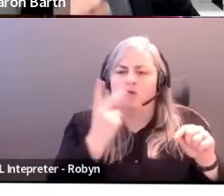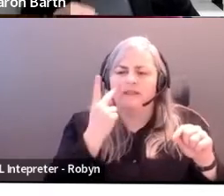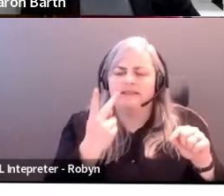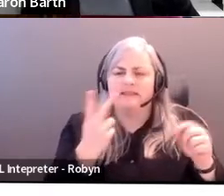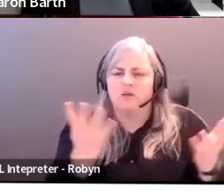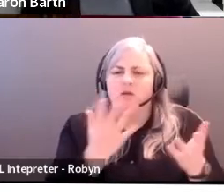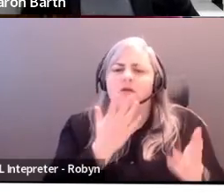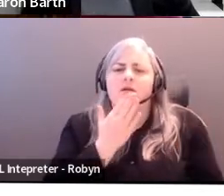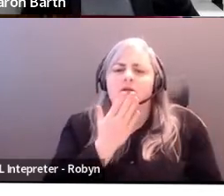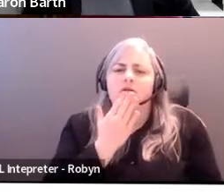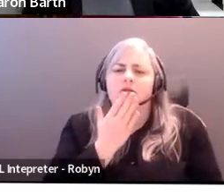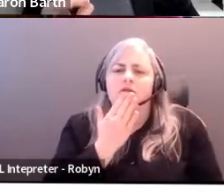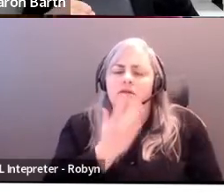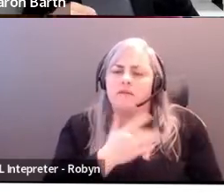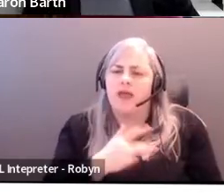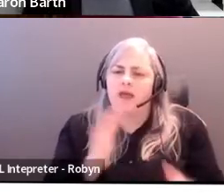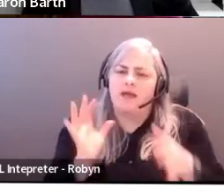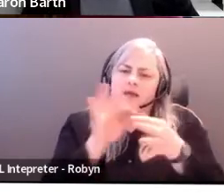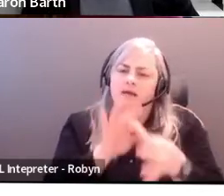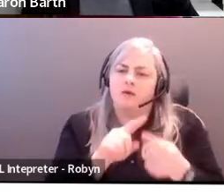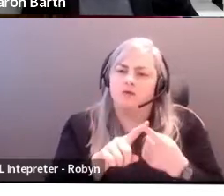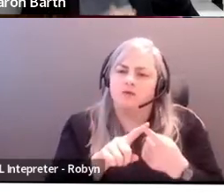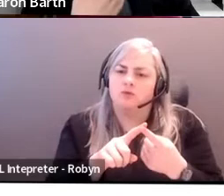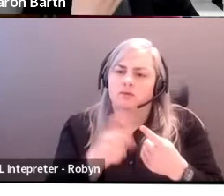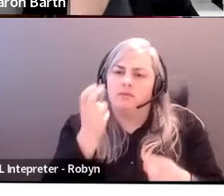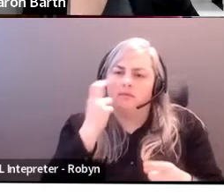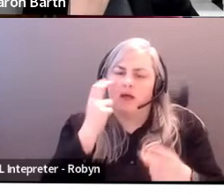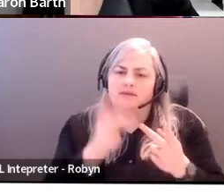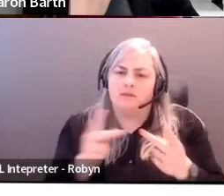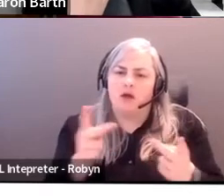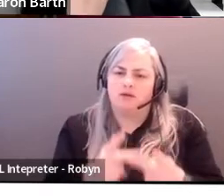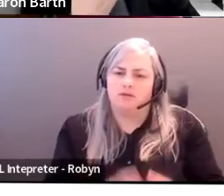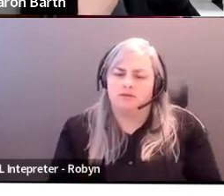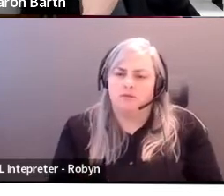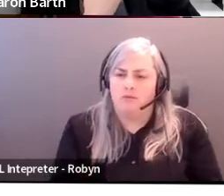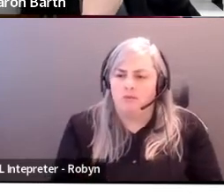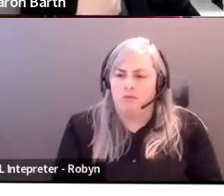What color do we usually associate with, a blind spot?